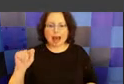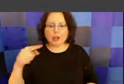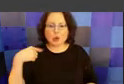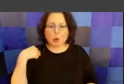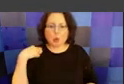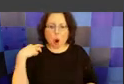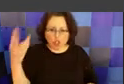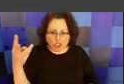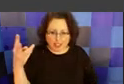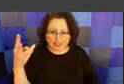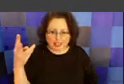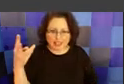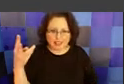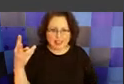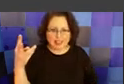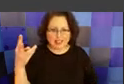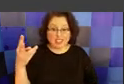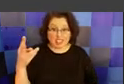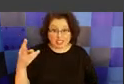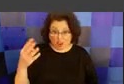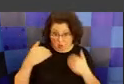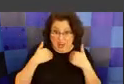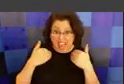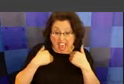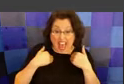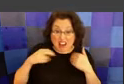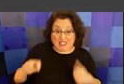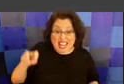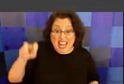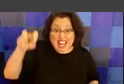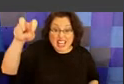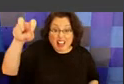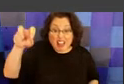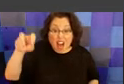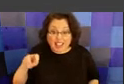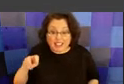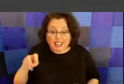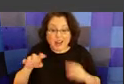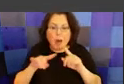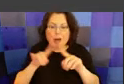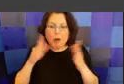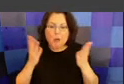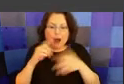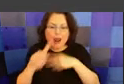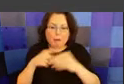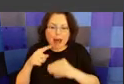further it is, besides the incline, is there any steps or something to go?